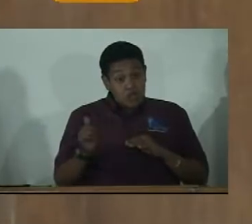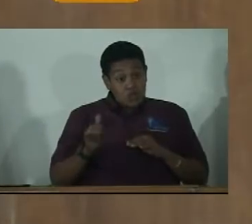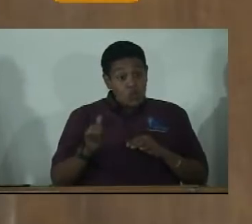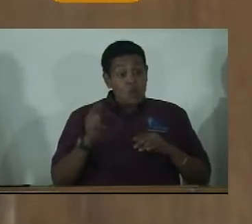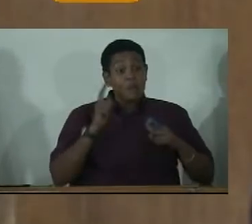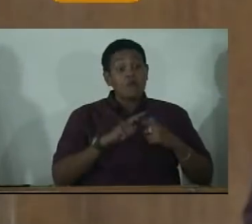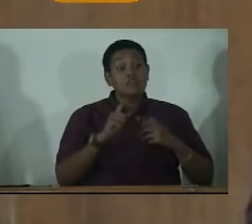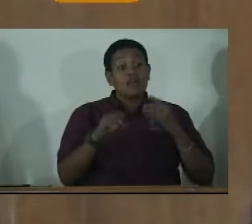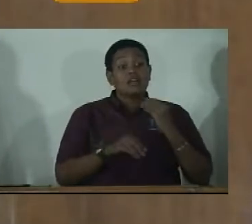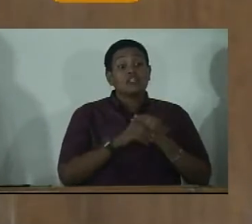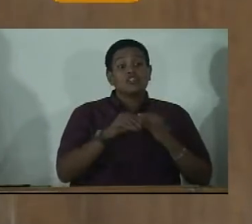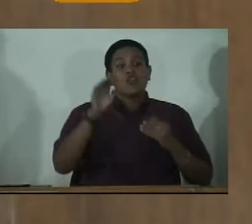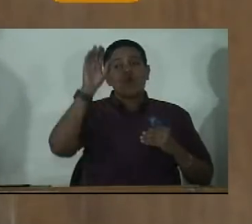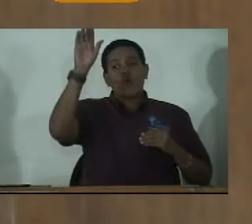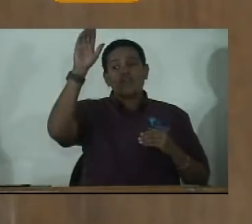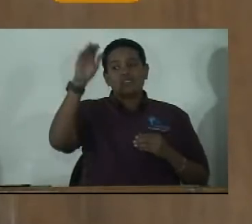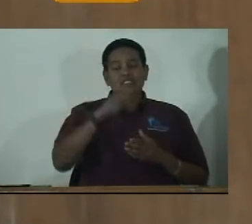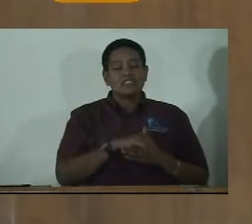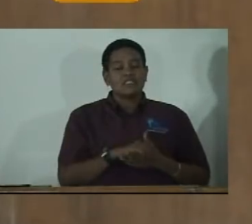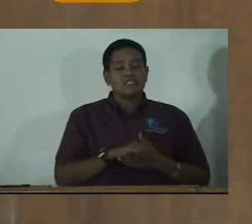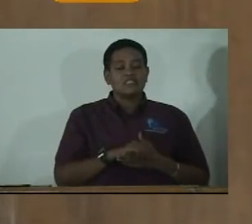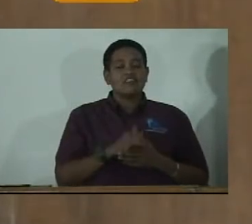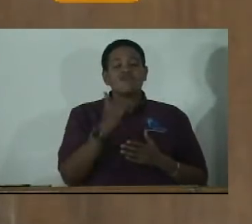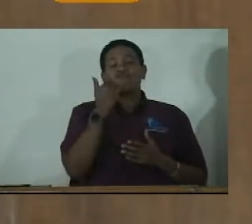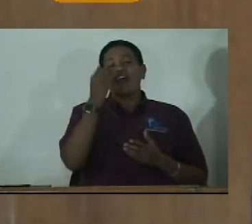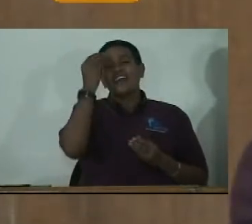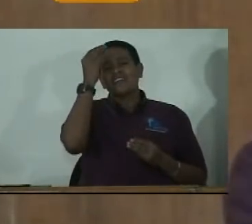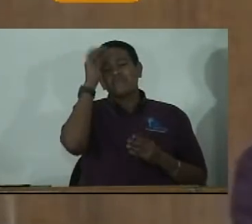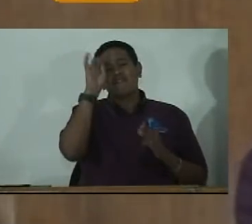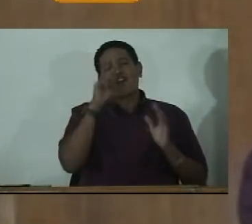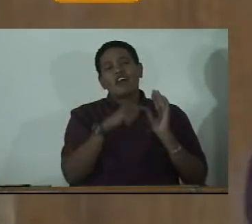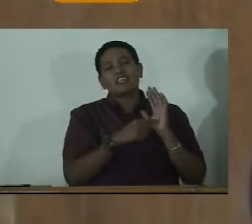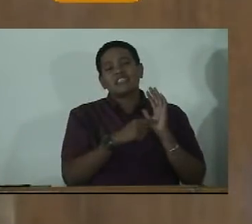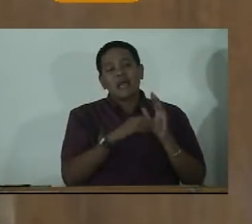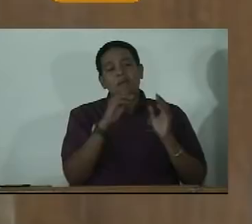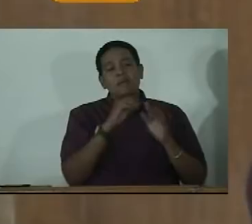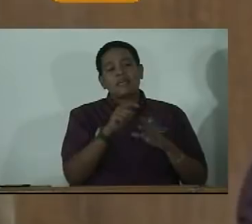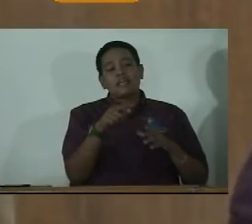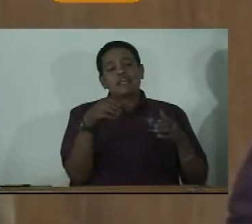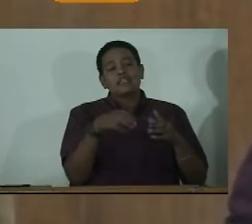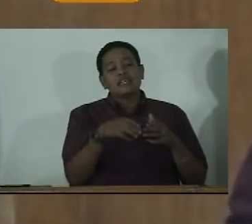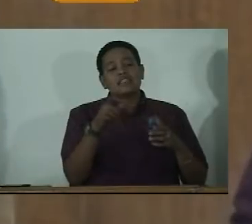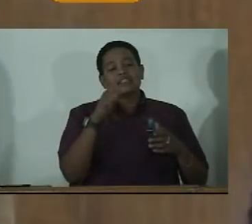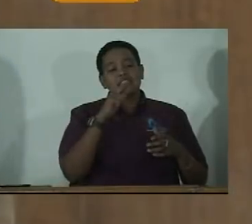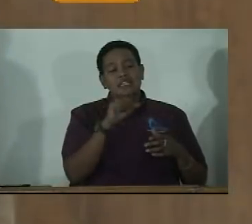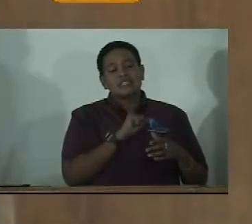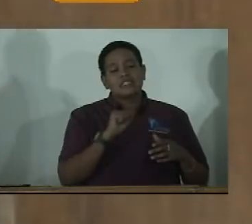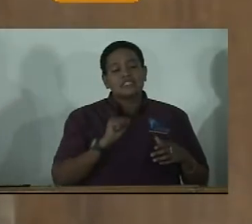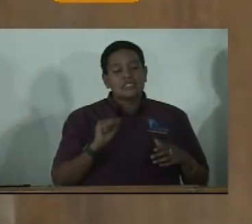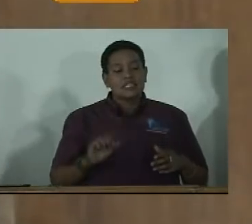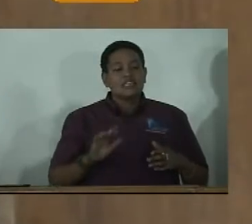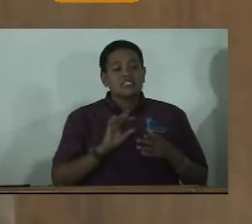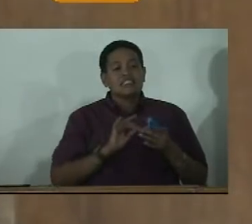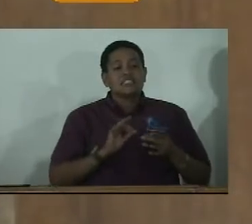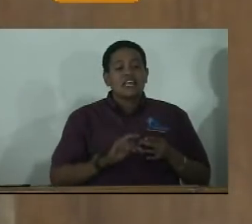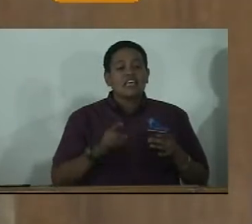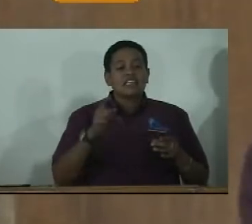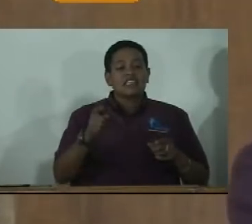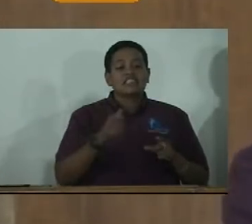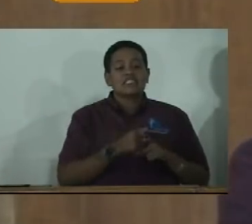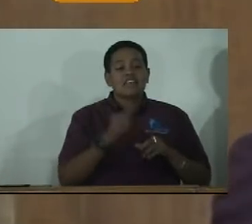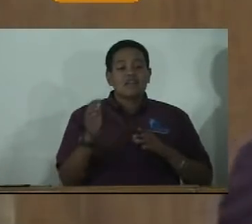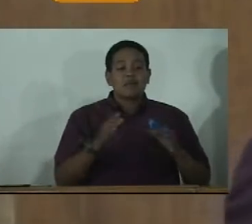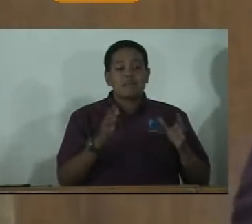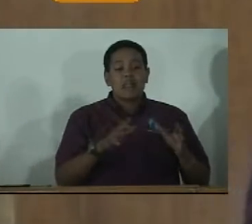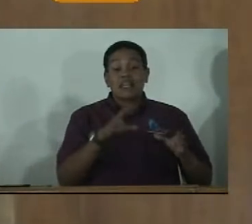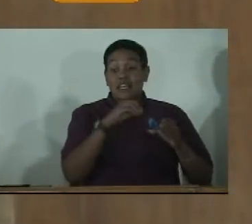also overseas. Misinformation, for example, within a sector that the senator states that she is planning to go into